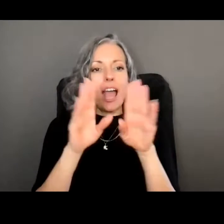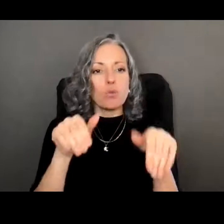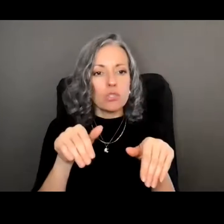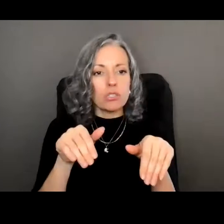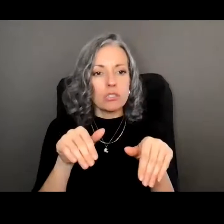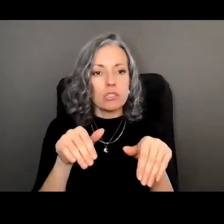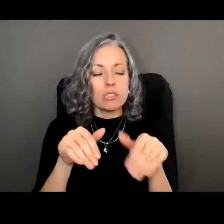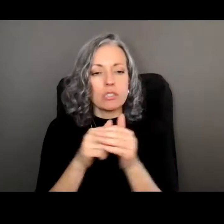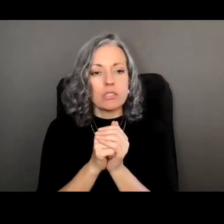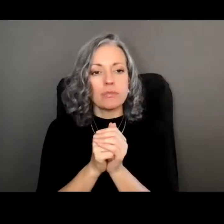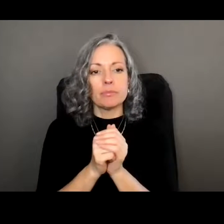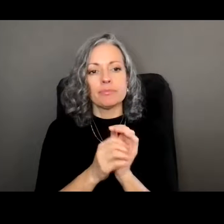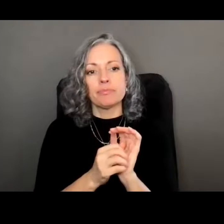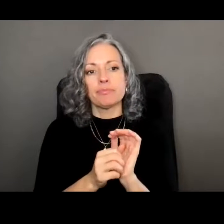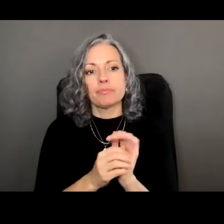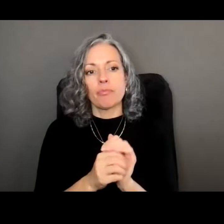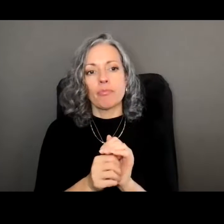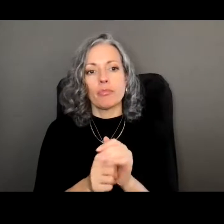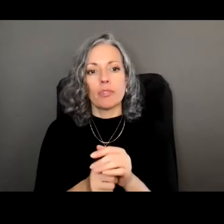Black, Indigenous, and